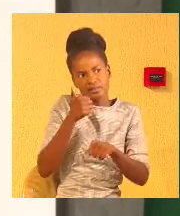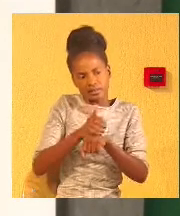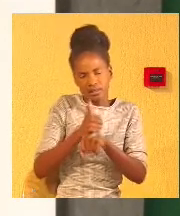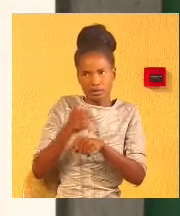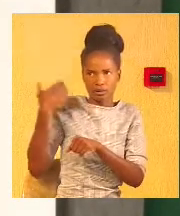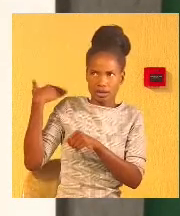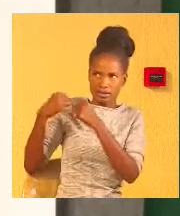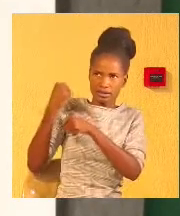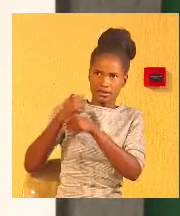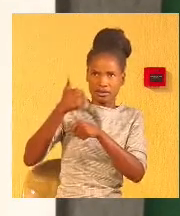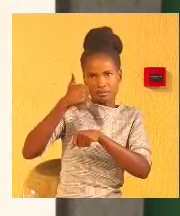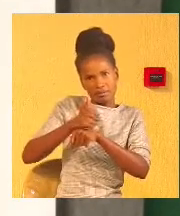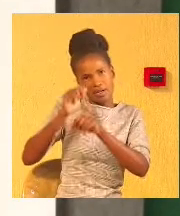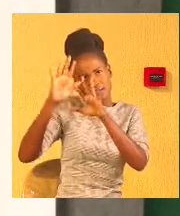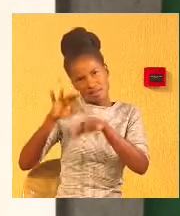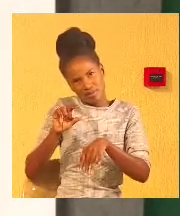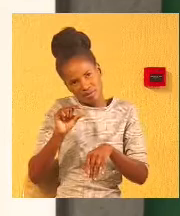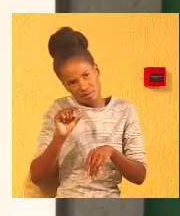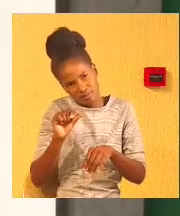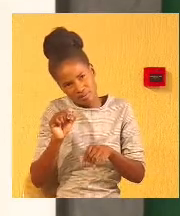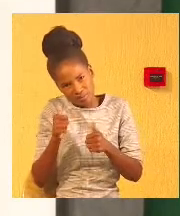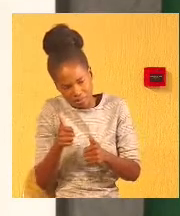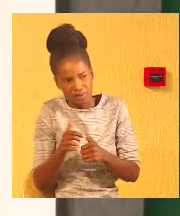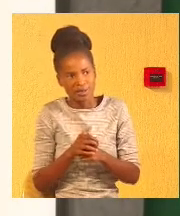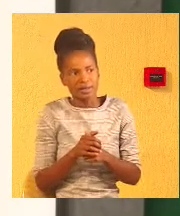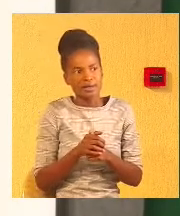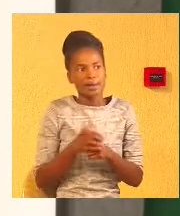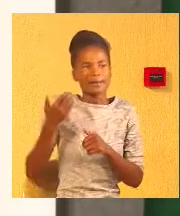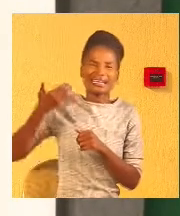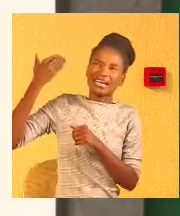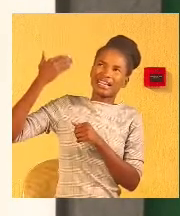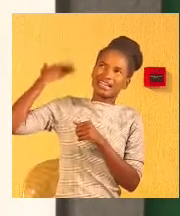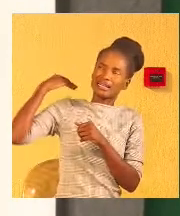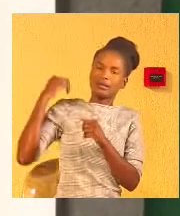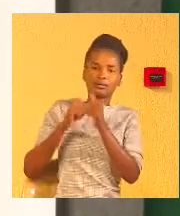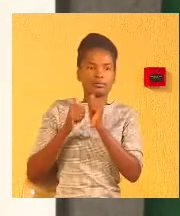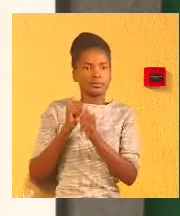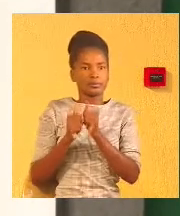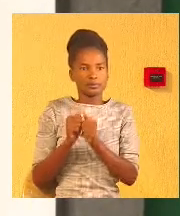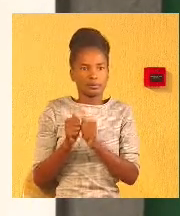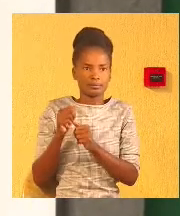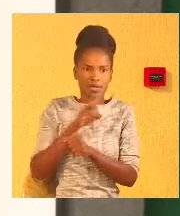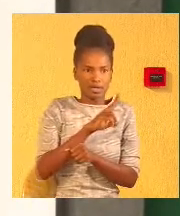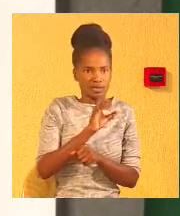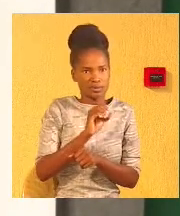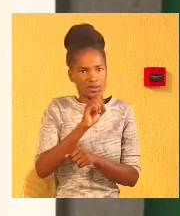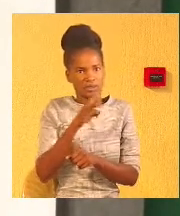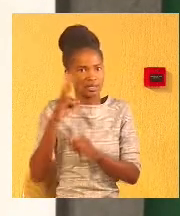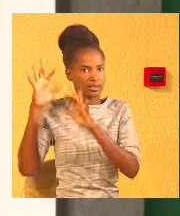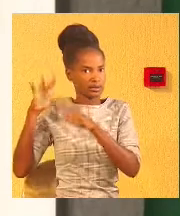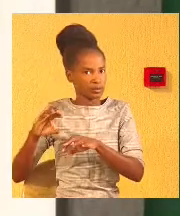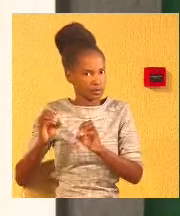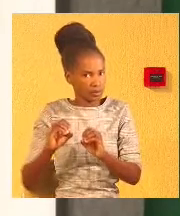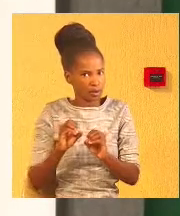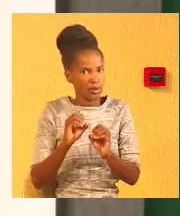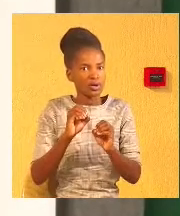Livestock production, as Mr. Masika will say, will be severely hampered due to the drought of the past since 2013 and the reduction of